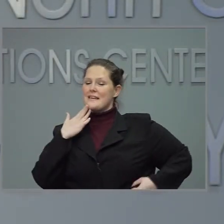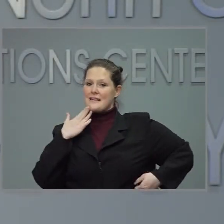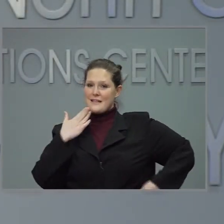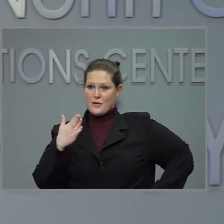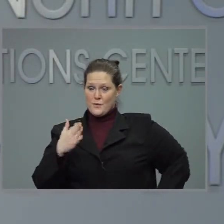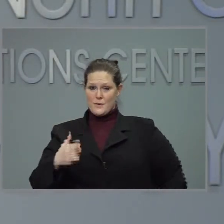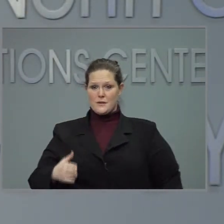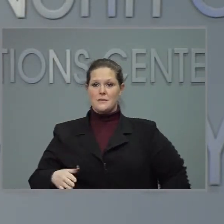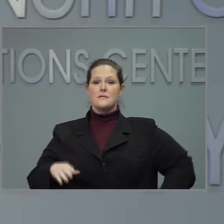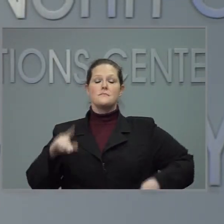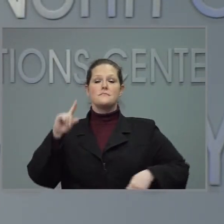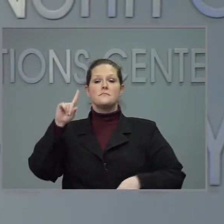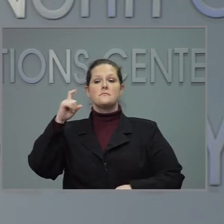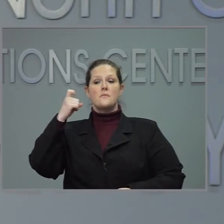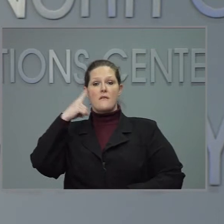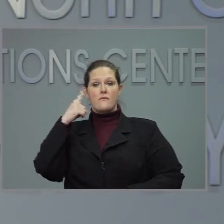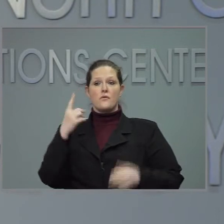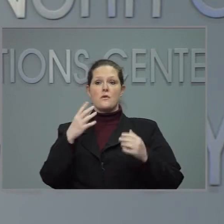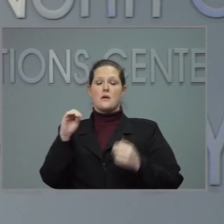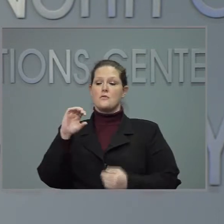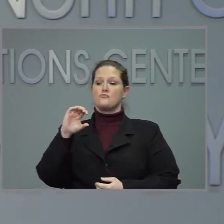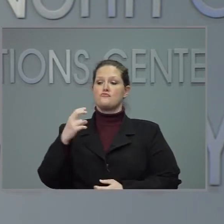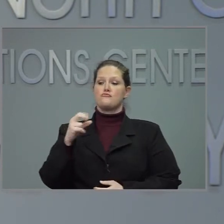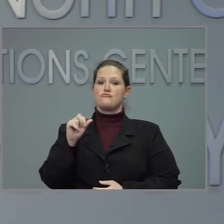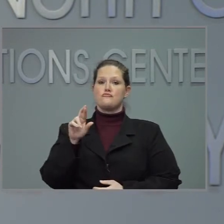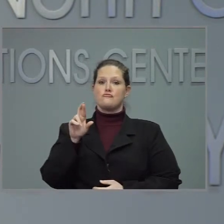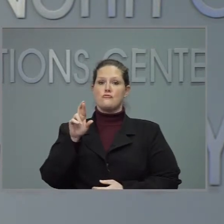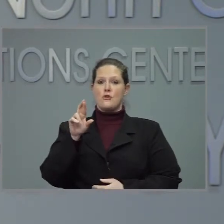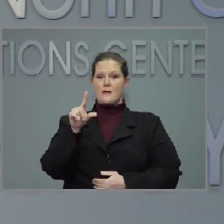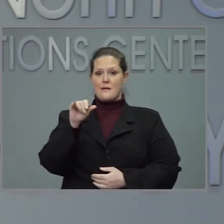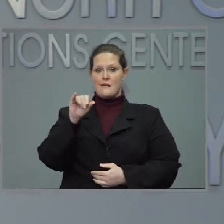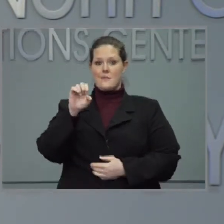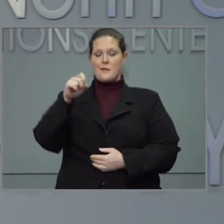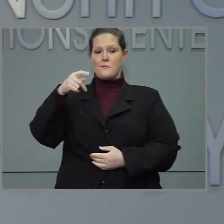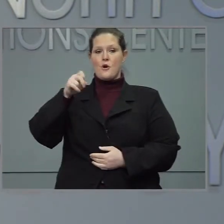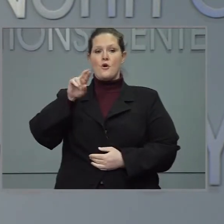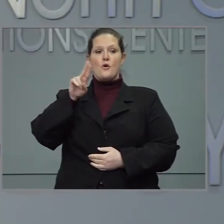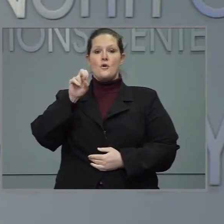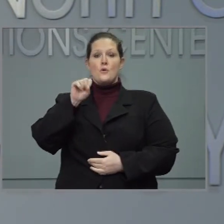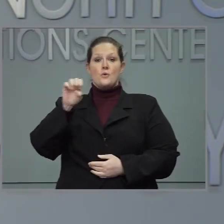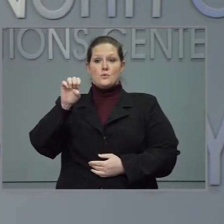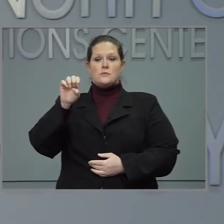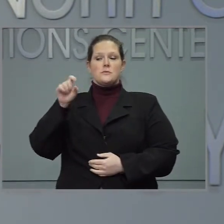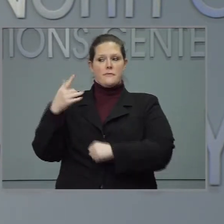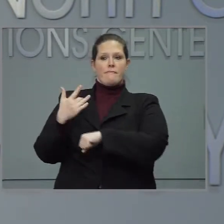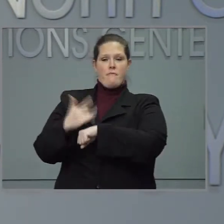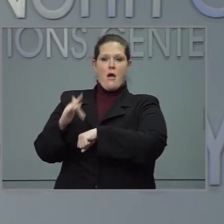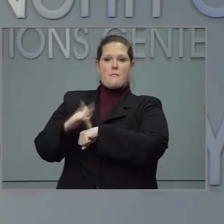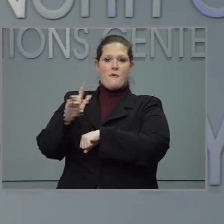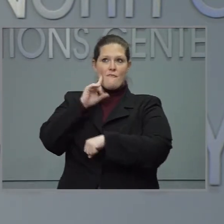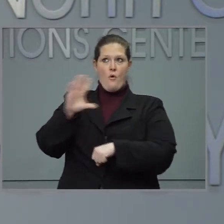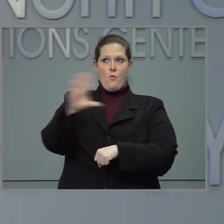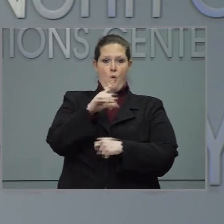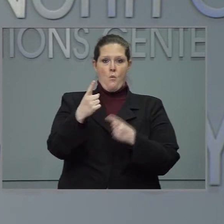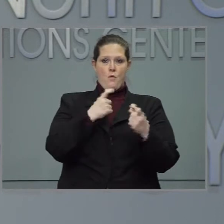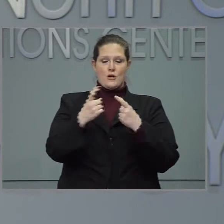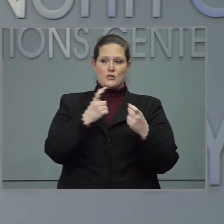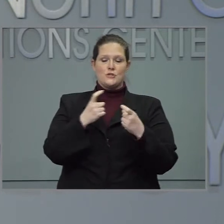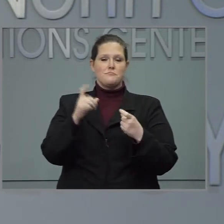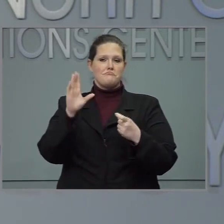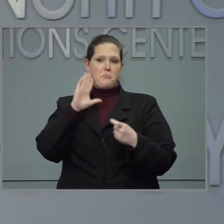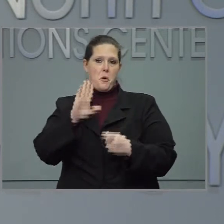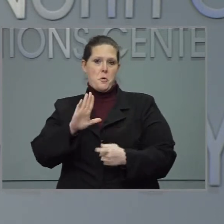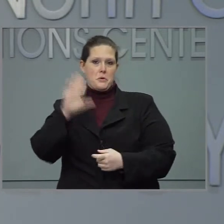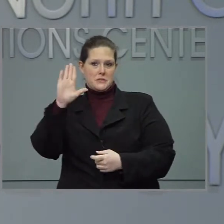The governor and OCM Director Charlie Peruse will now both be available for questions. Please raise your hand if you have a question for the governor, who will be briefly available,